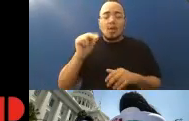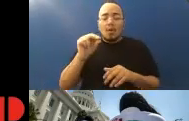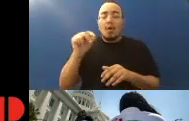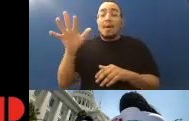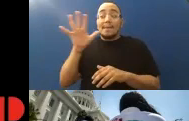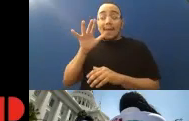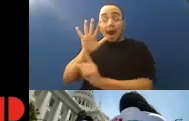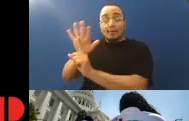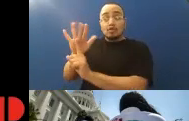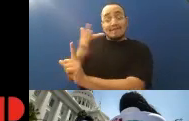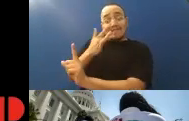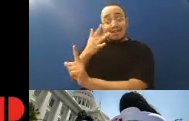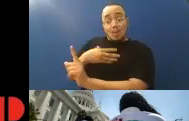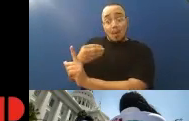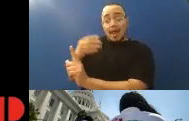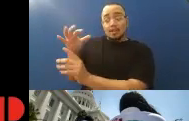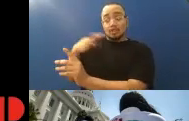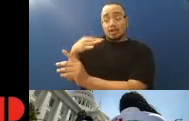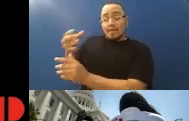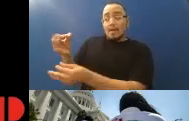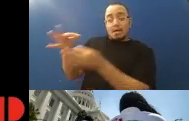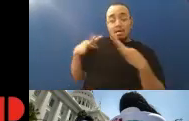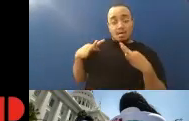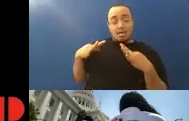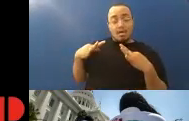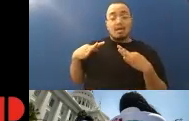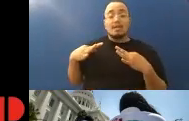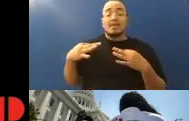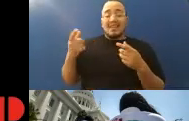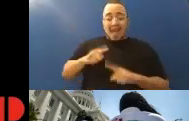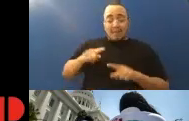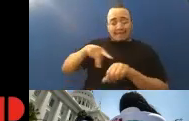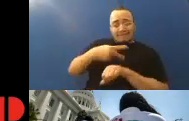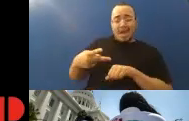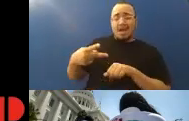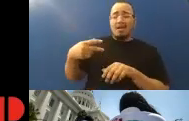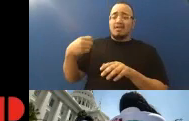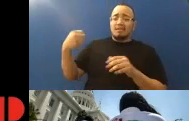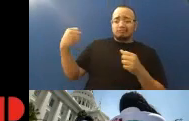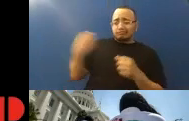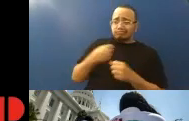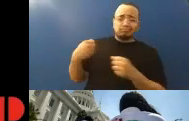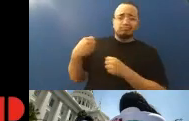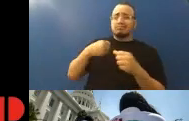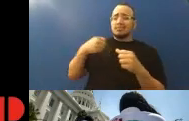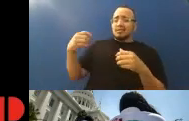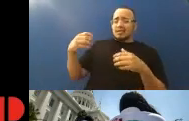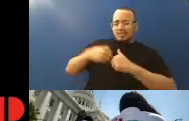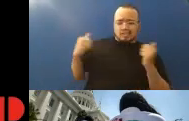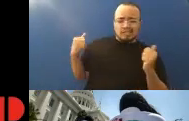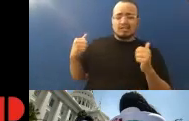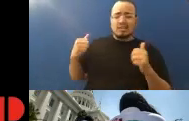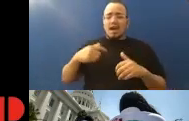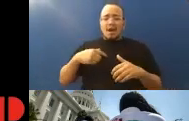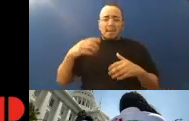borrow. And I got up off the ground with like blood soaking through my shirt, like blood on my elbows and my